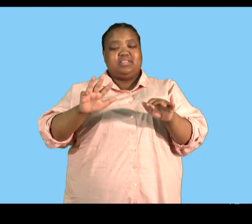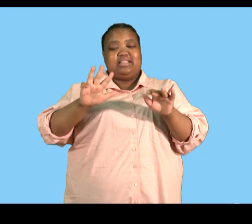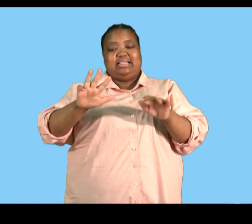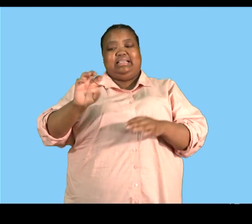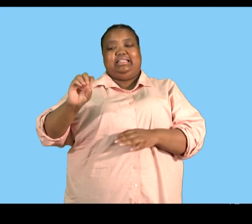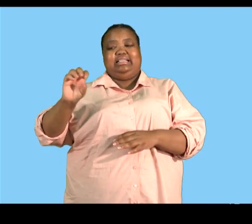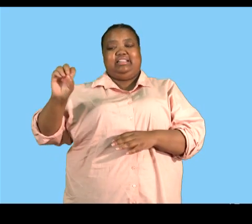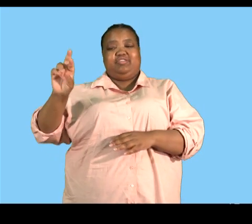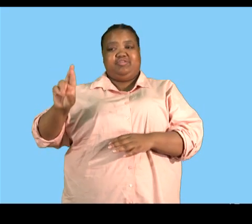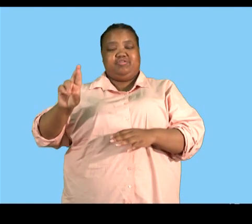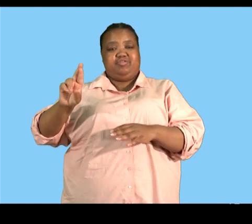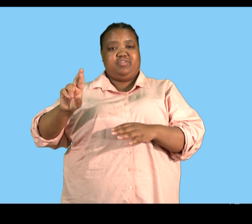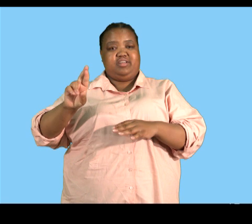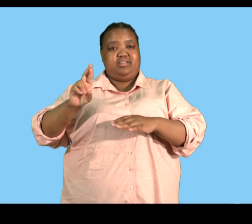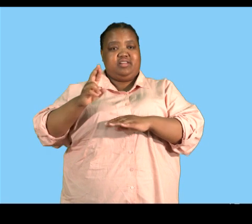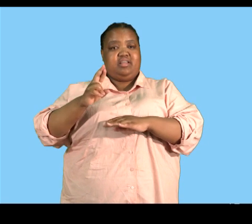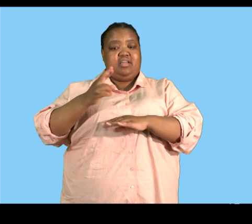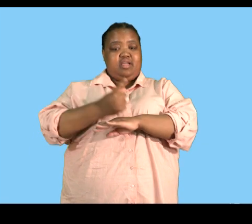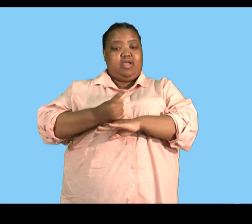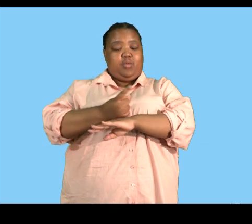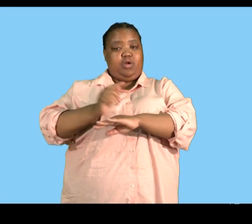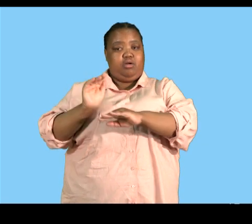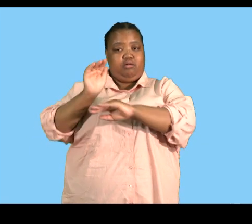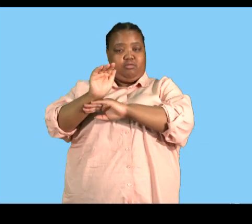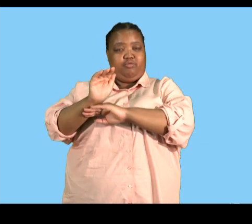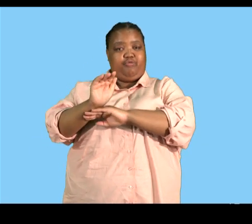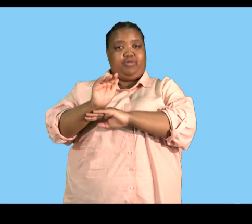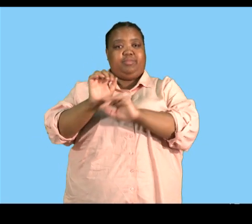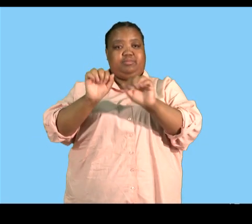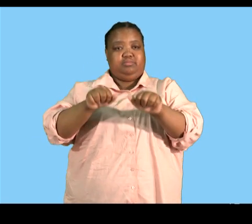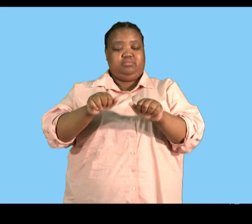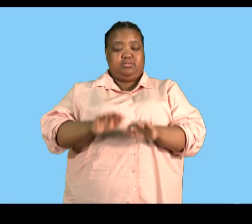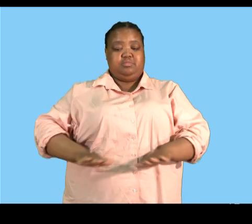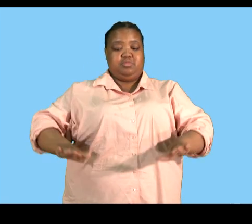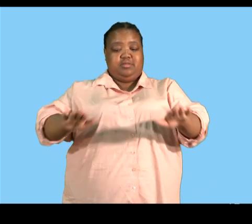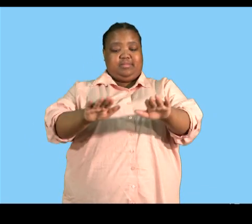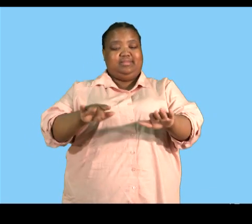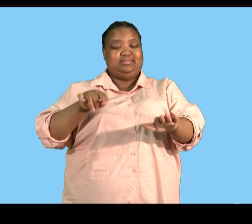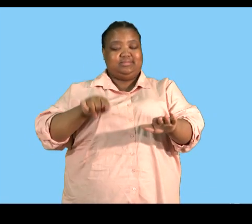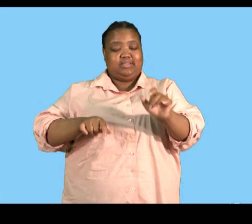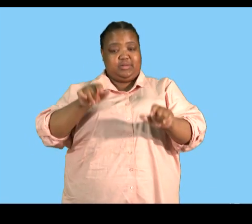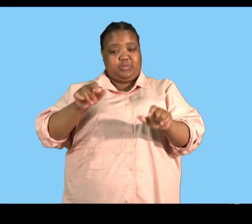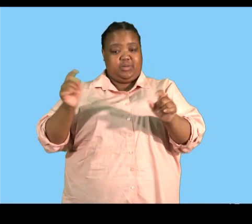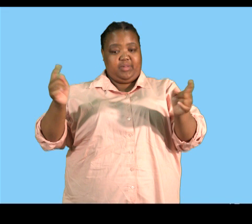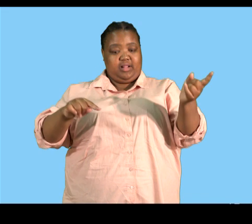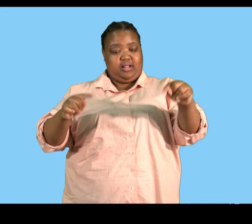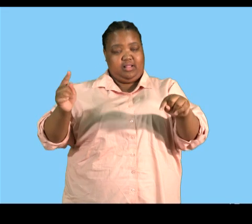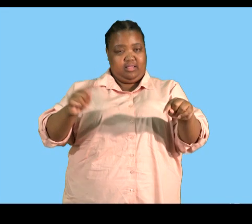hour or part thereof. The venue accommodates 120 guests for